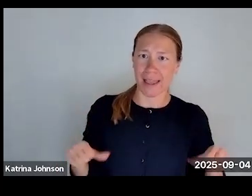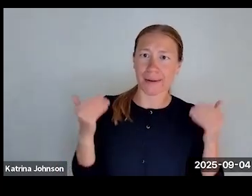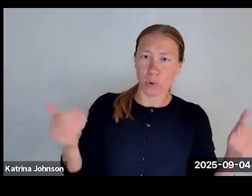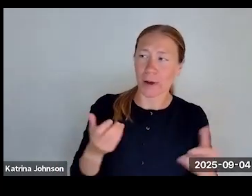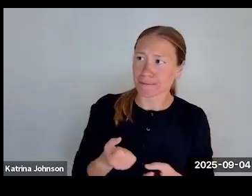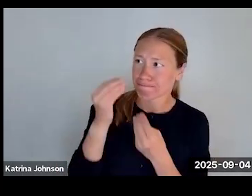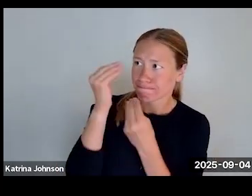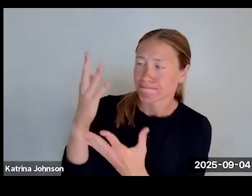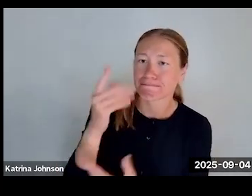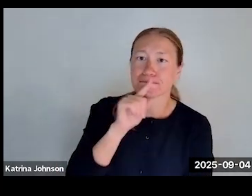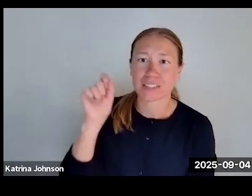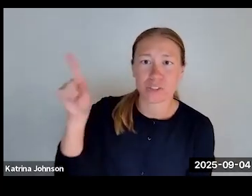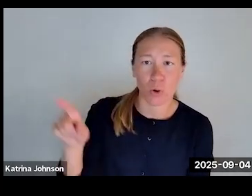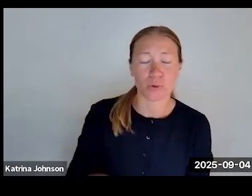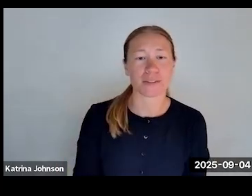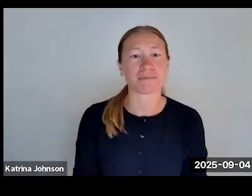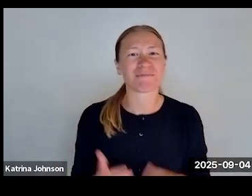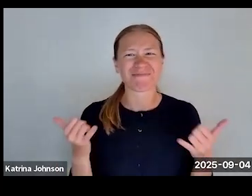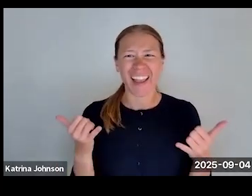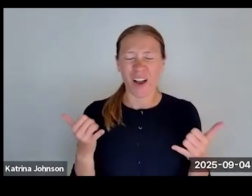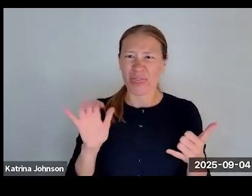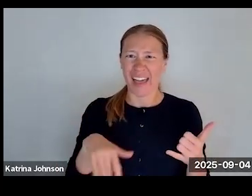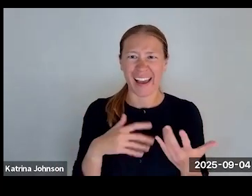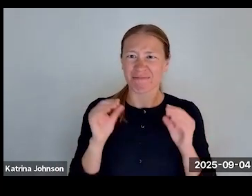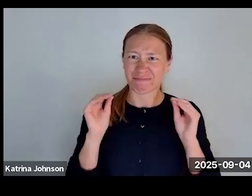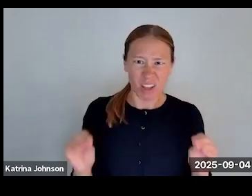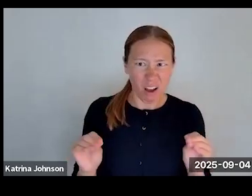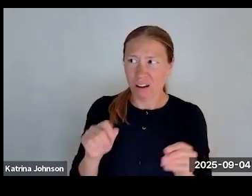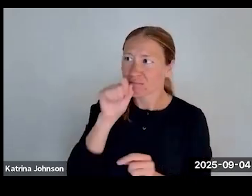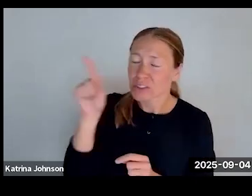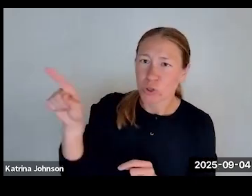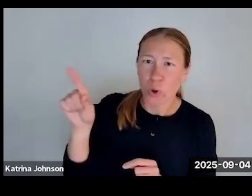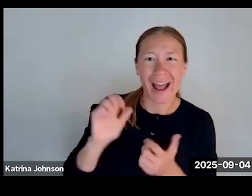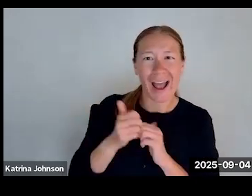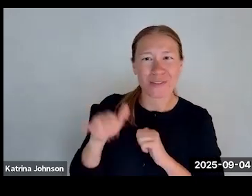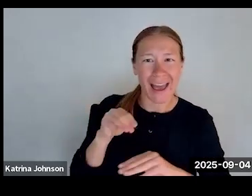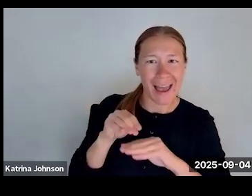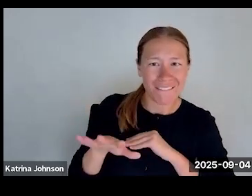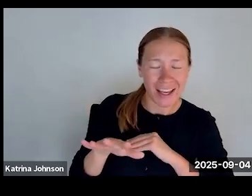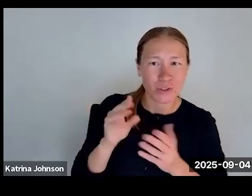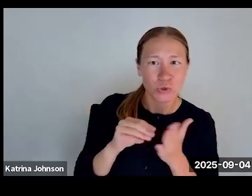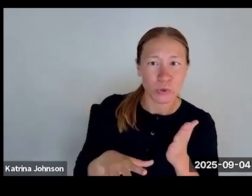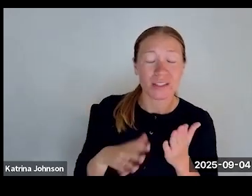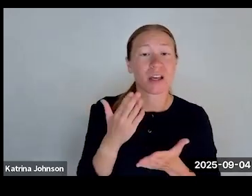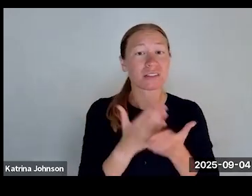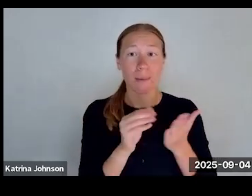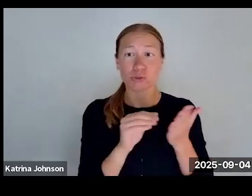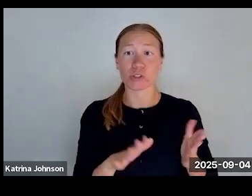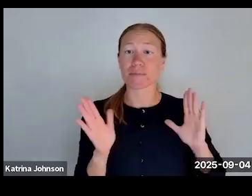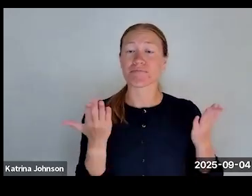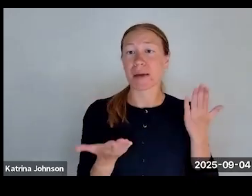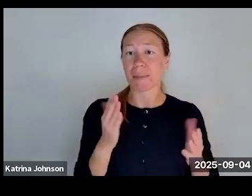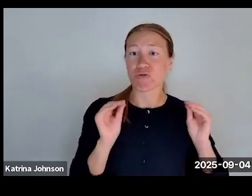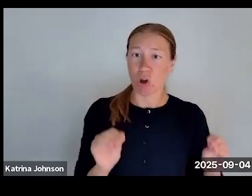So, what impact does this non-disclosure have on students? For some, it may not have any impact. However, more